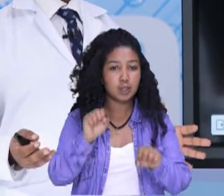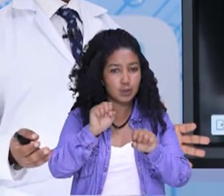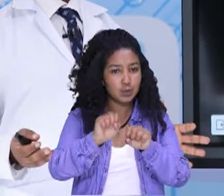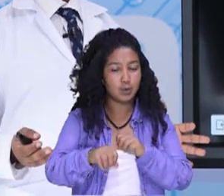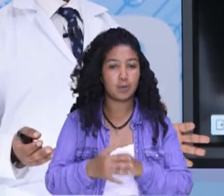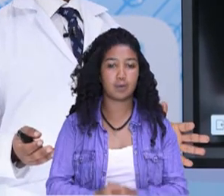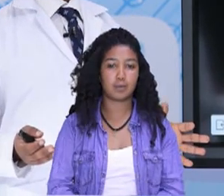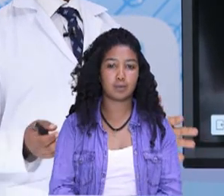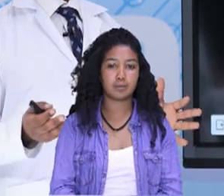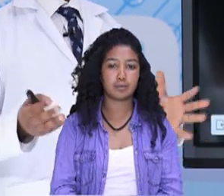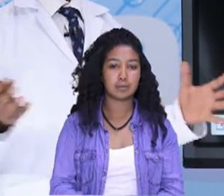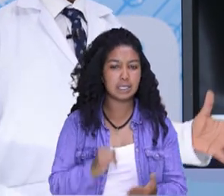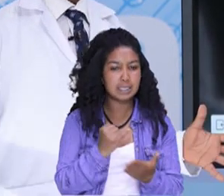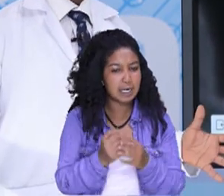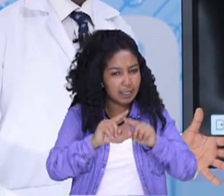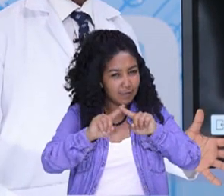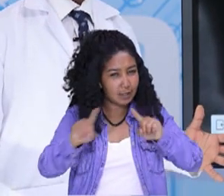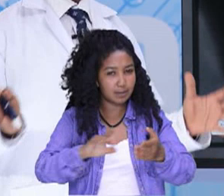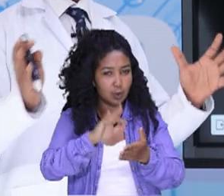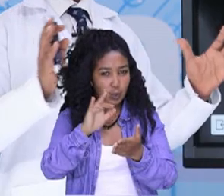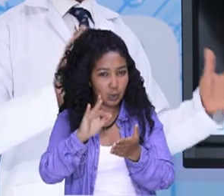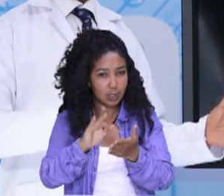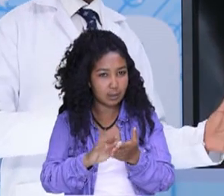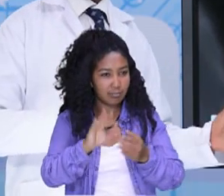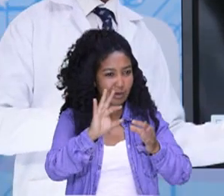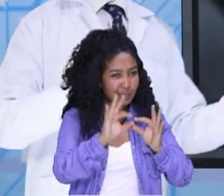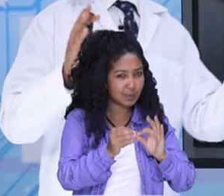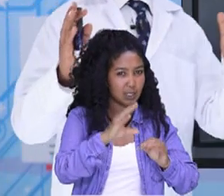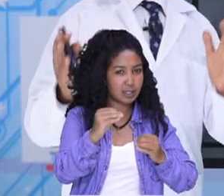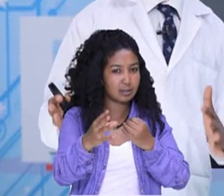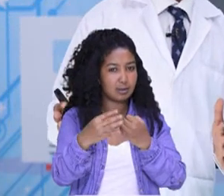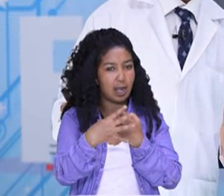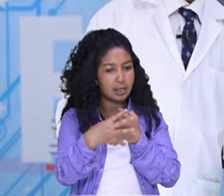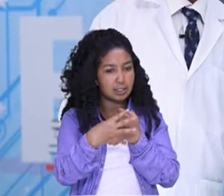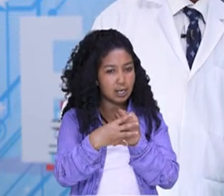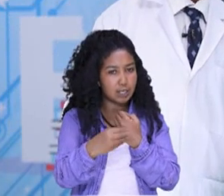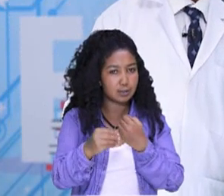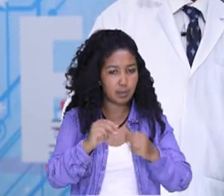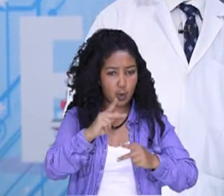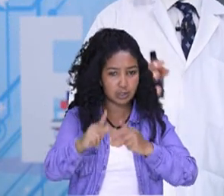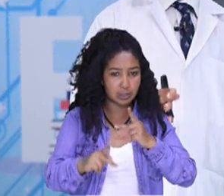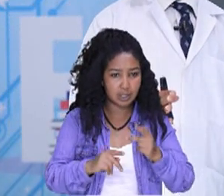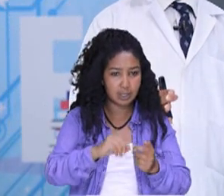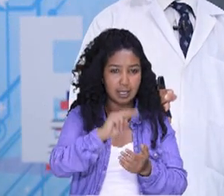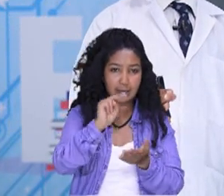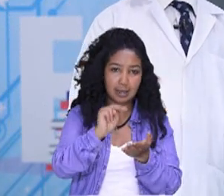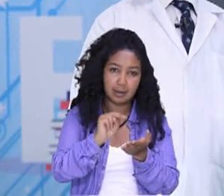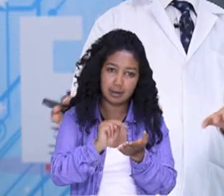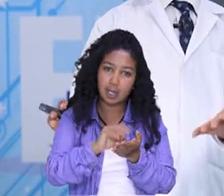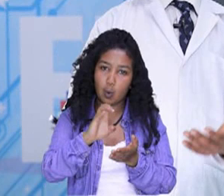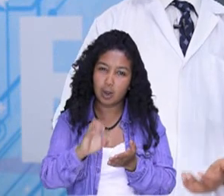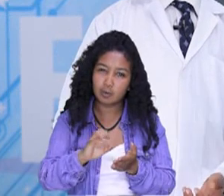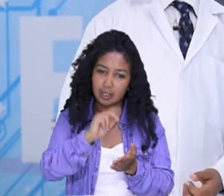So, is there any difference between transcription and translation processes in eukaryotes